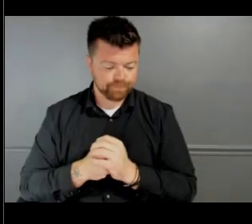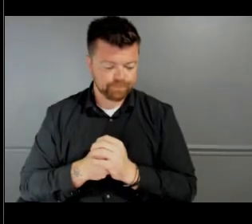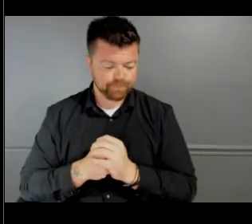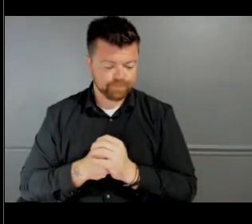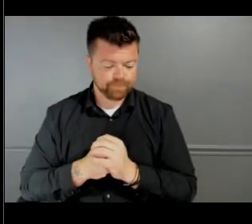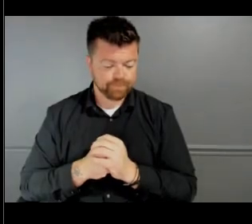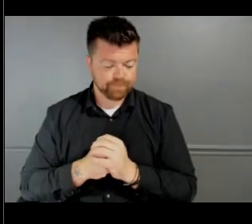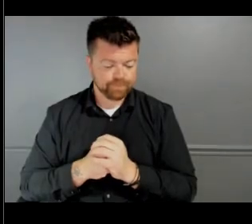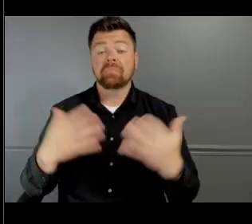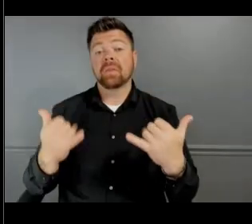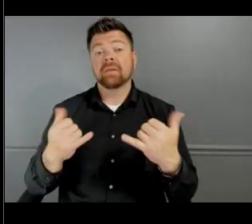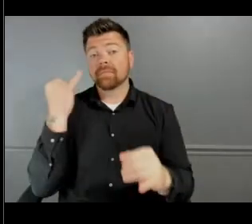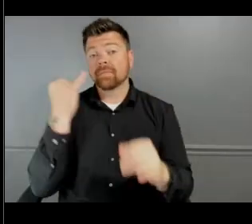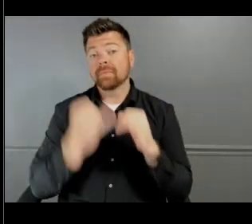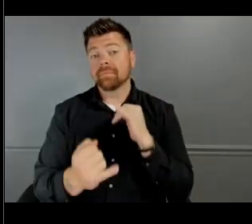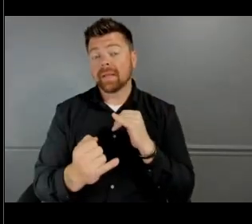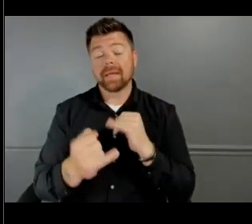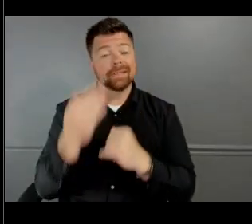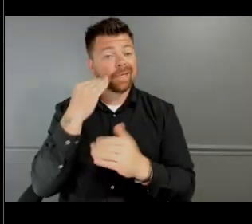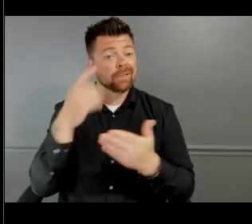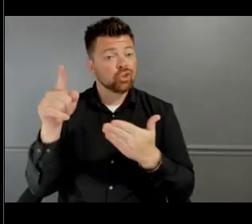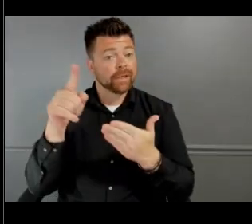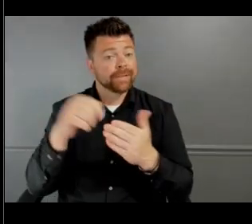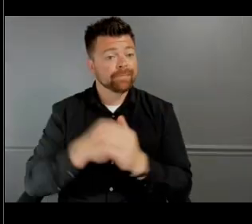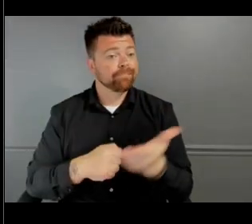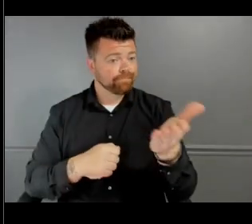And now for the final knowledge check.